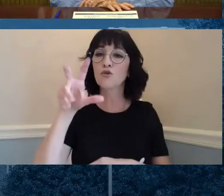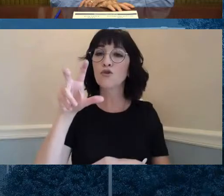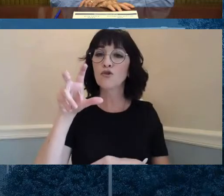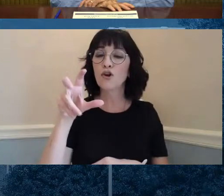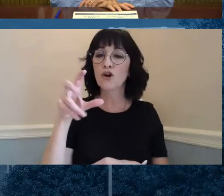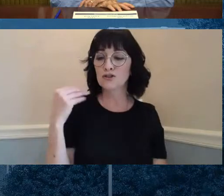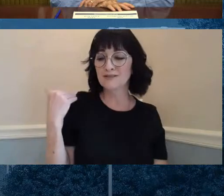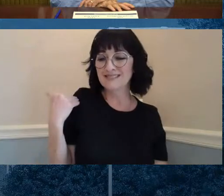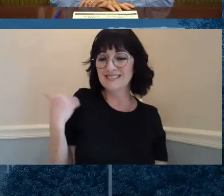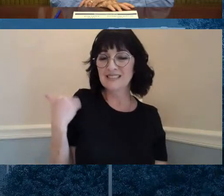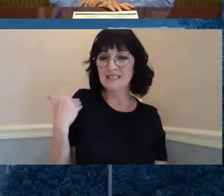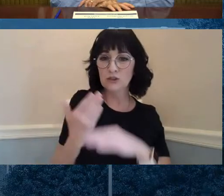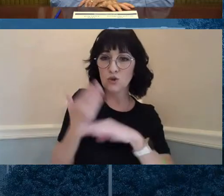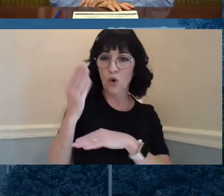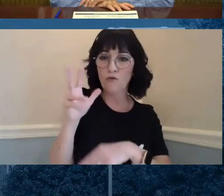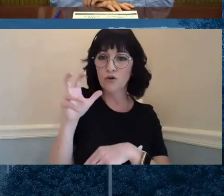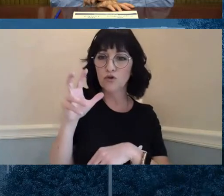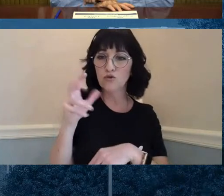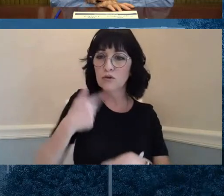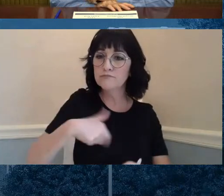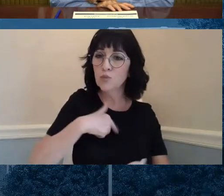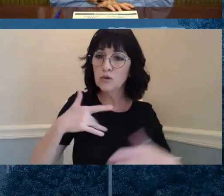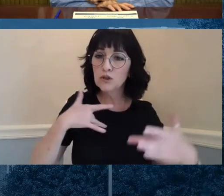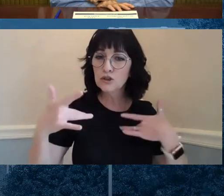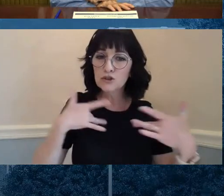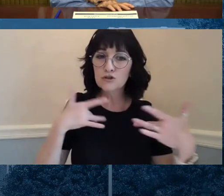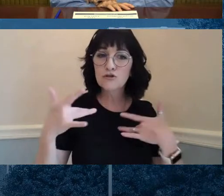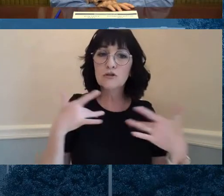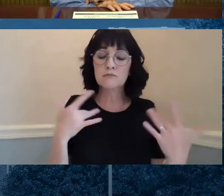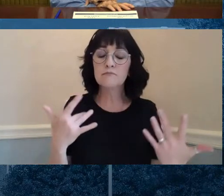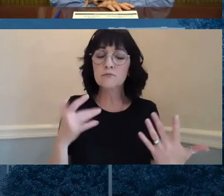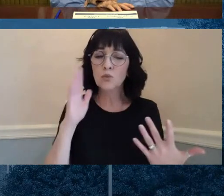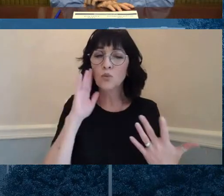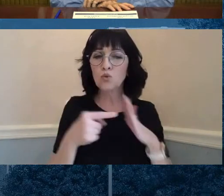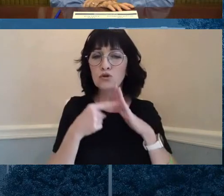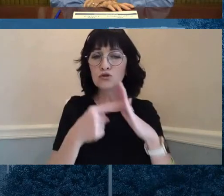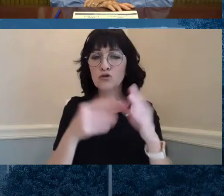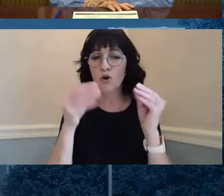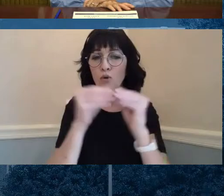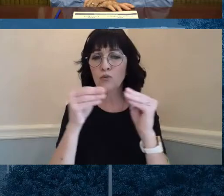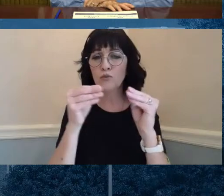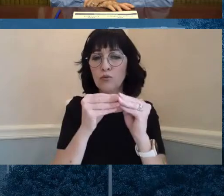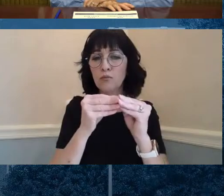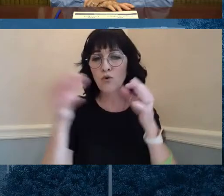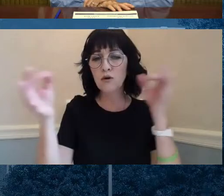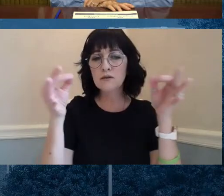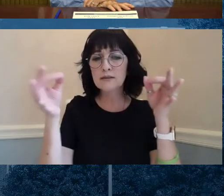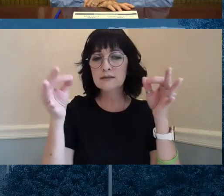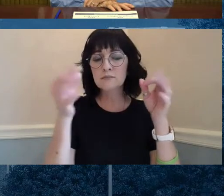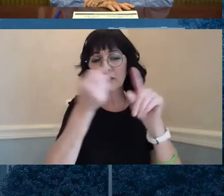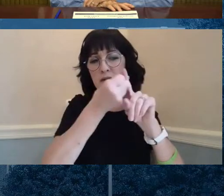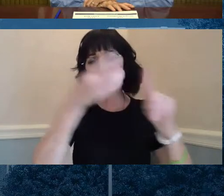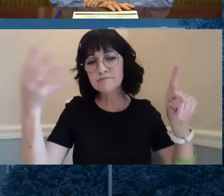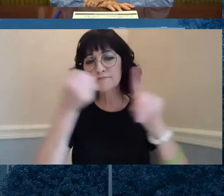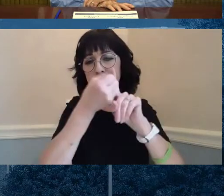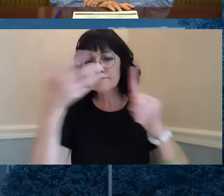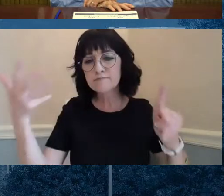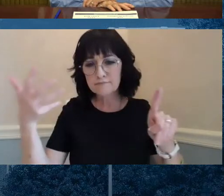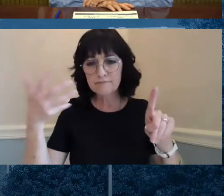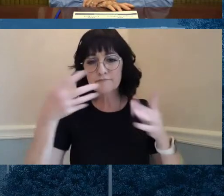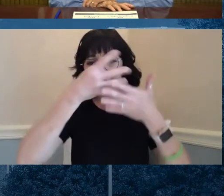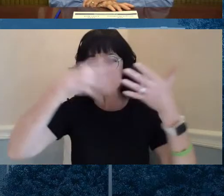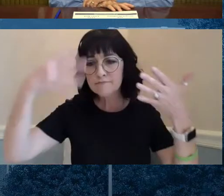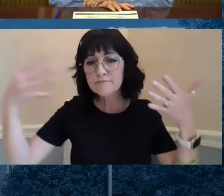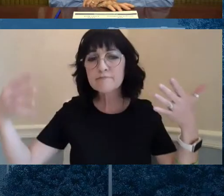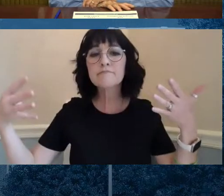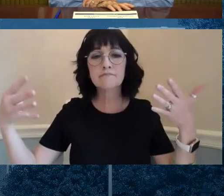300 and getting concerning. We'll have a graph to show you a little bit, illustration of that as it is seen in